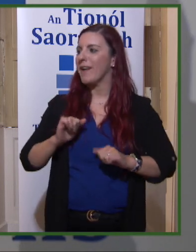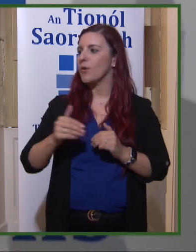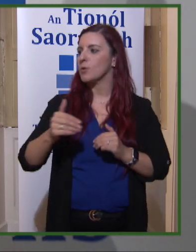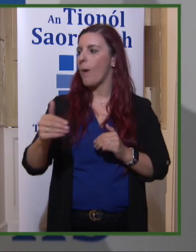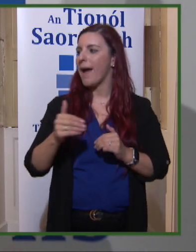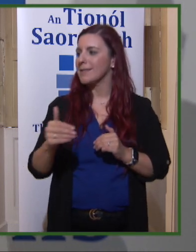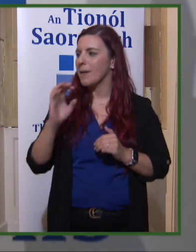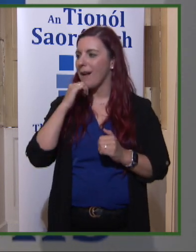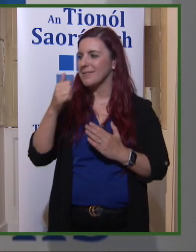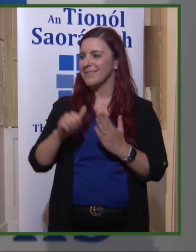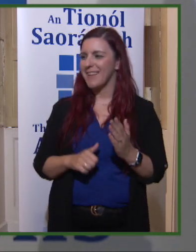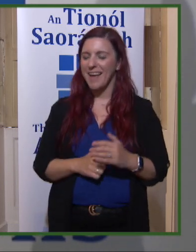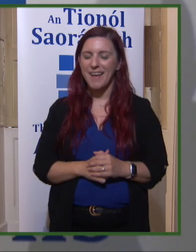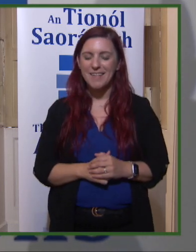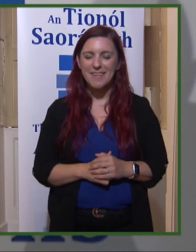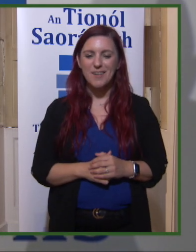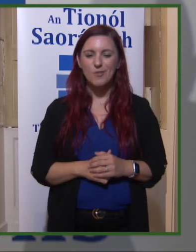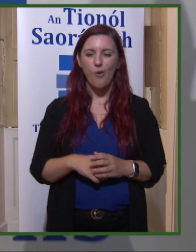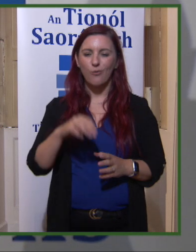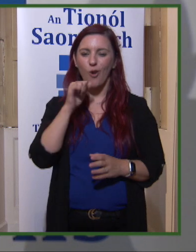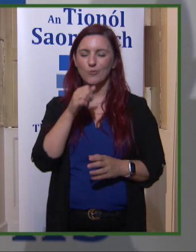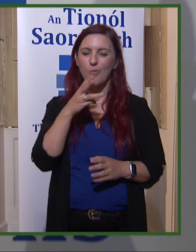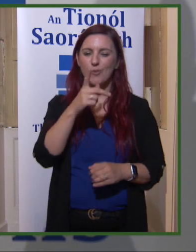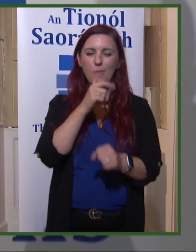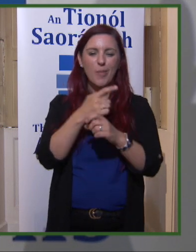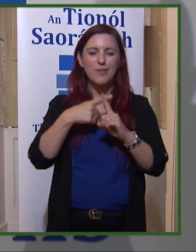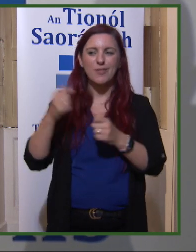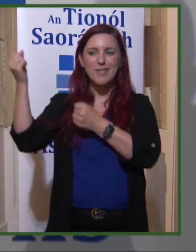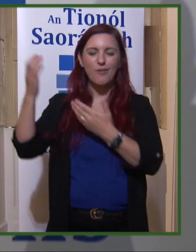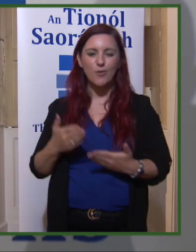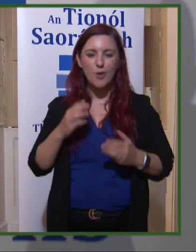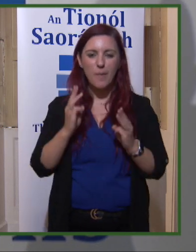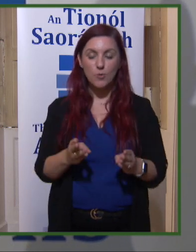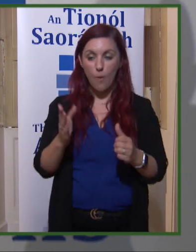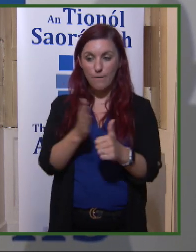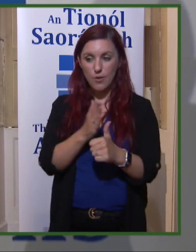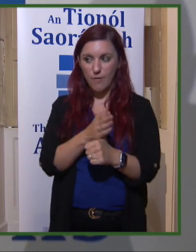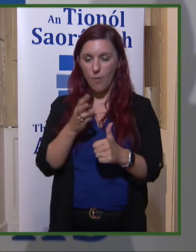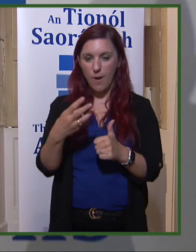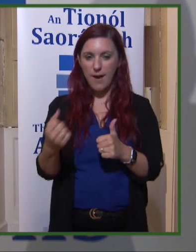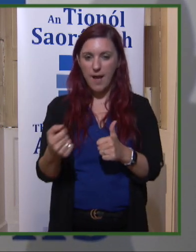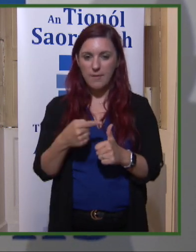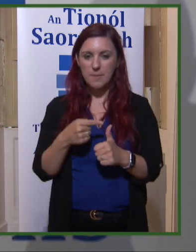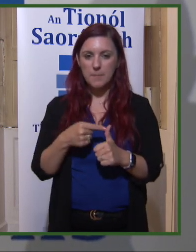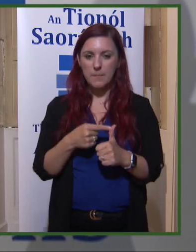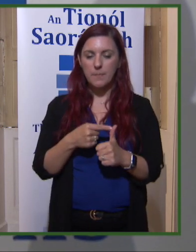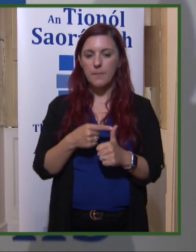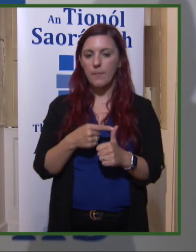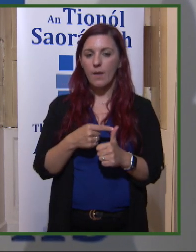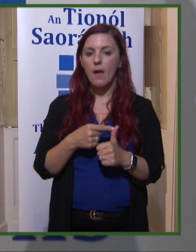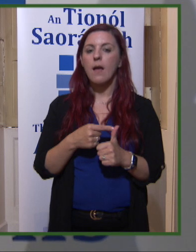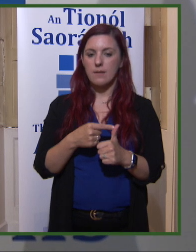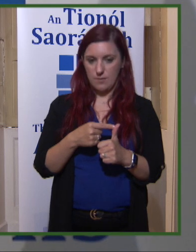percentage breakdown. So from the top, these are the categories that you've decided. Arts and culture,